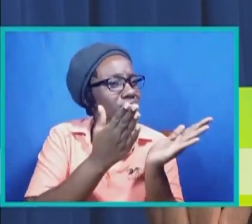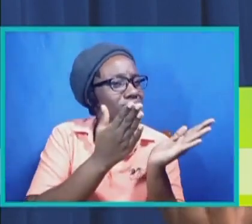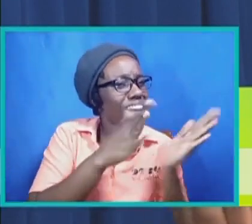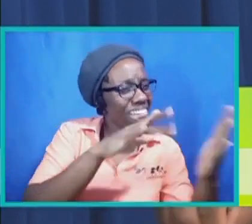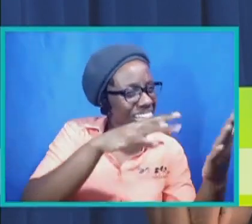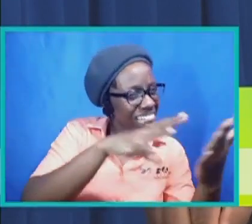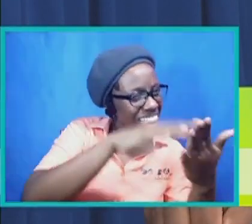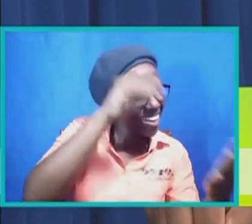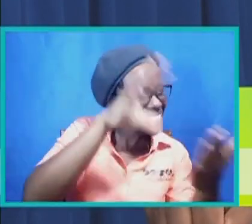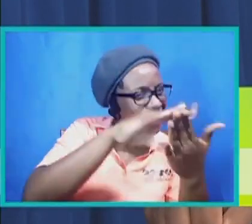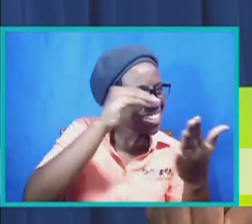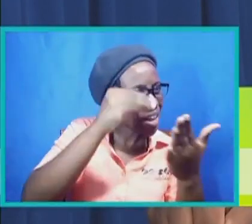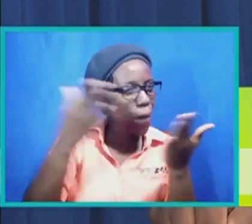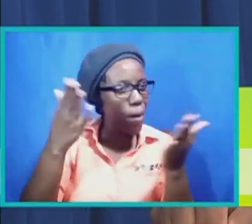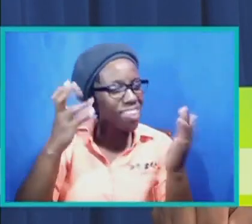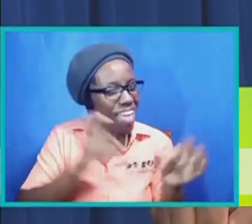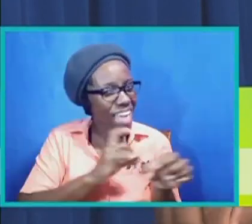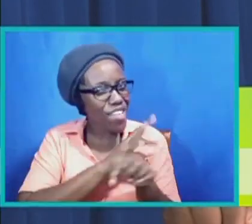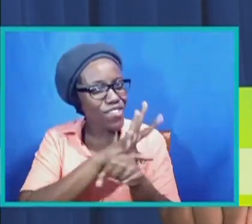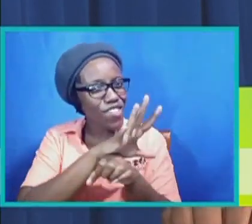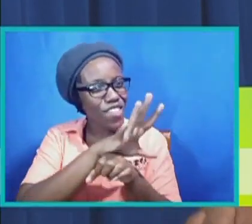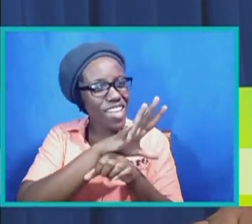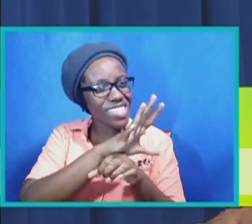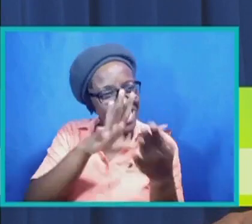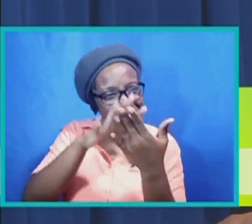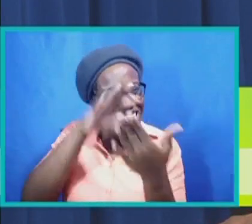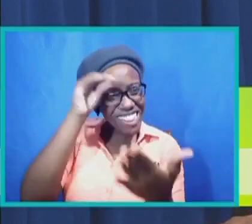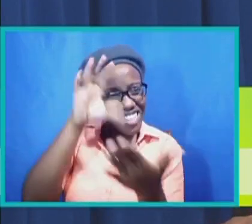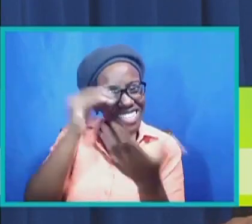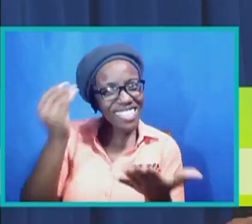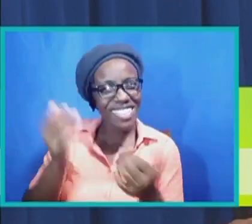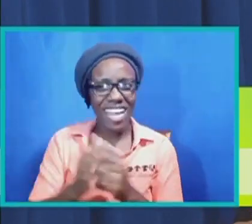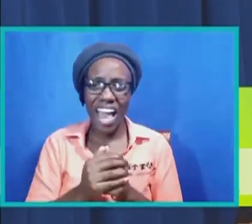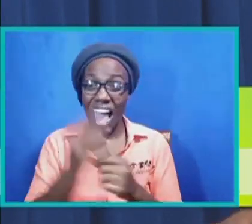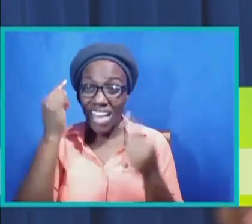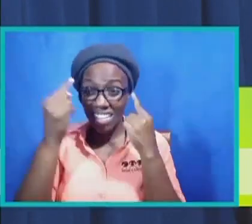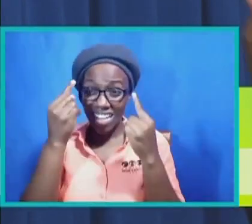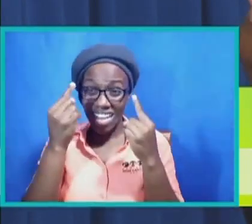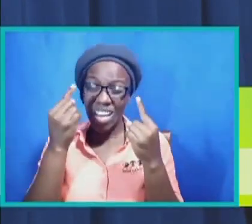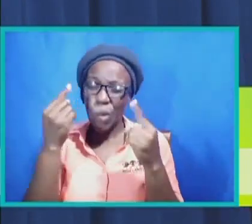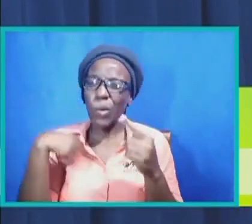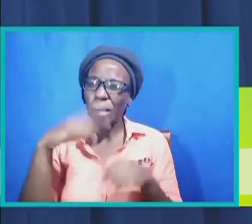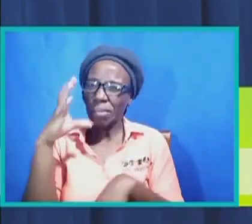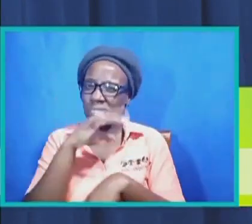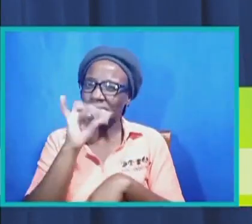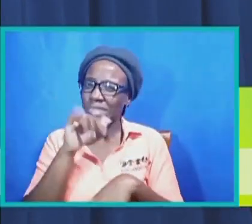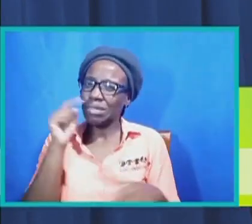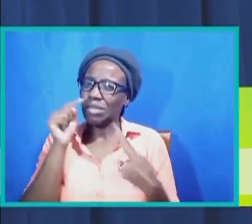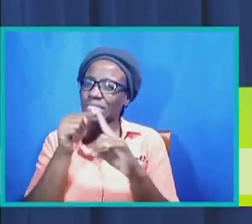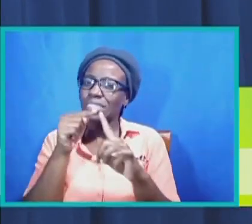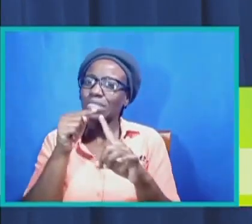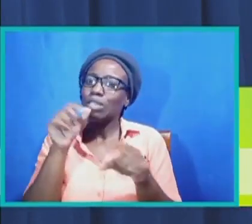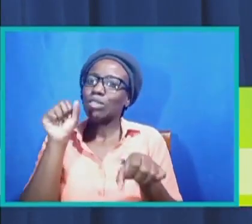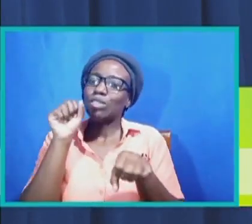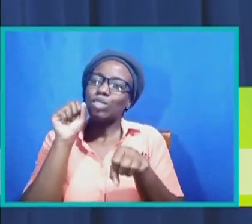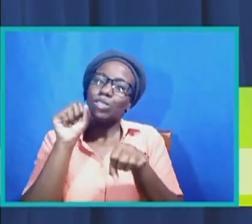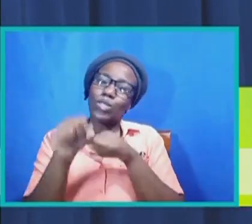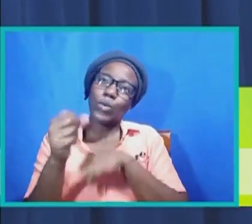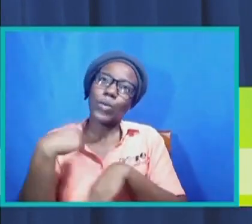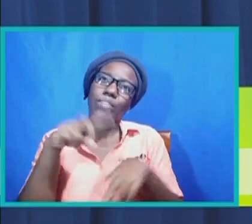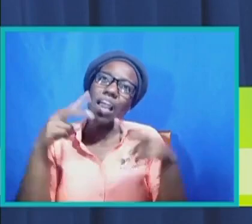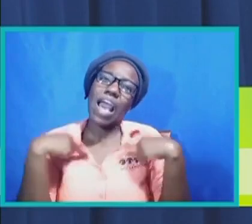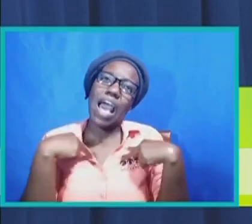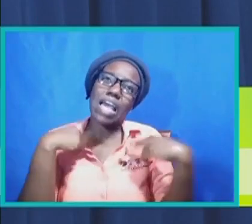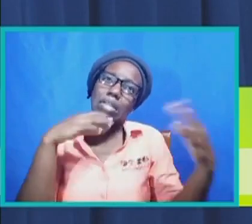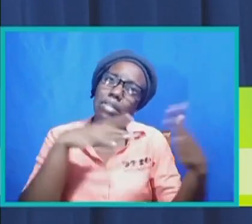better academically, if we want to look at that. I think we've missed that point. And I think so. We've had students who